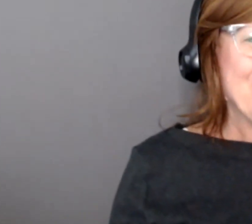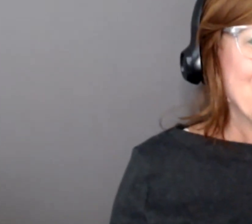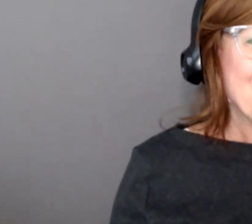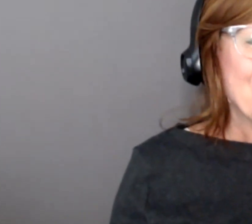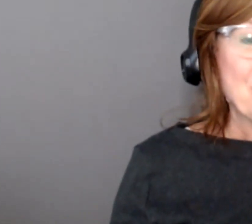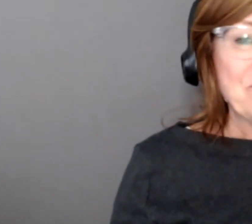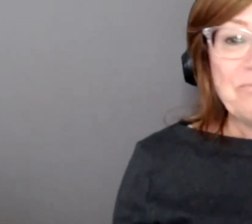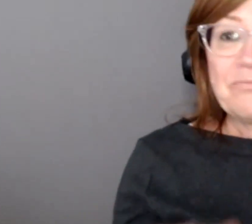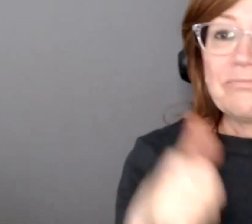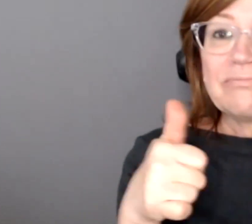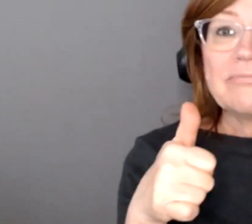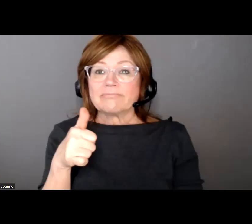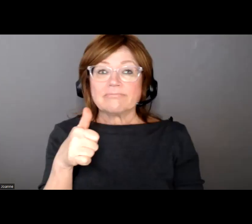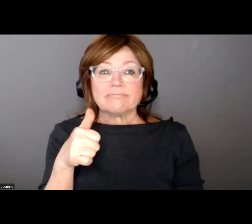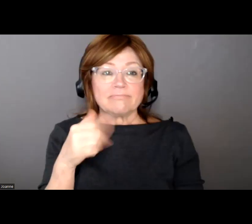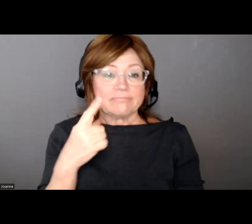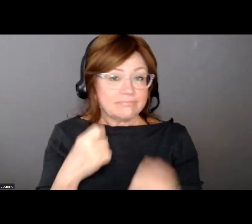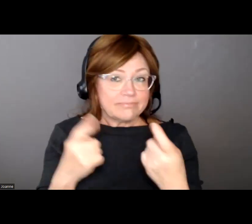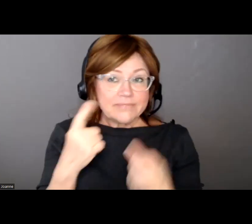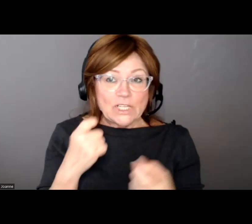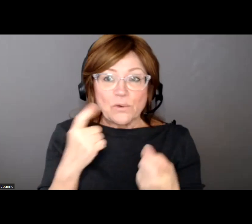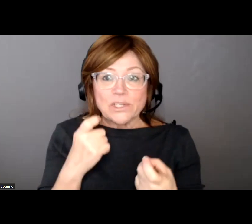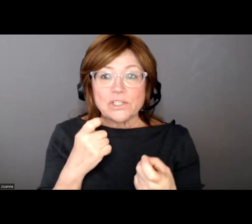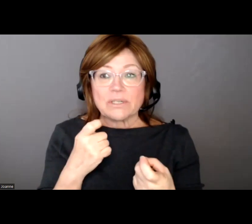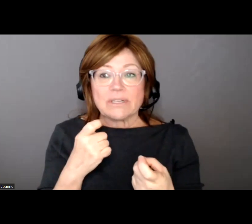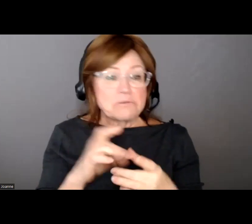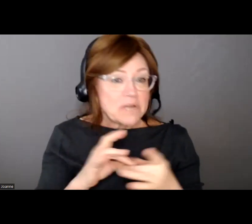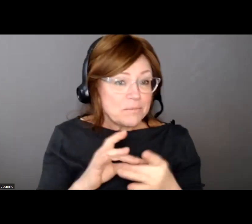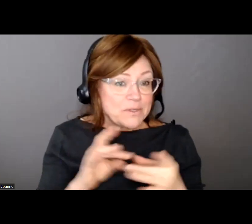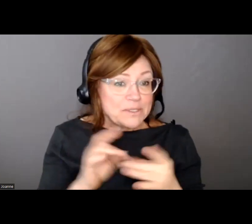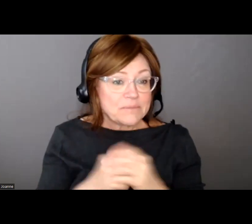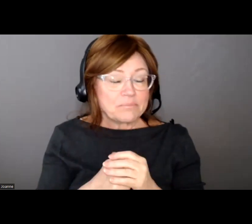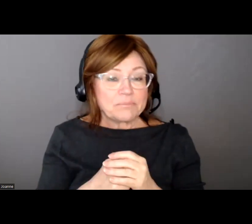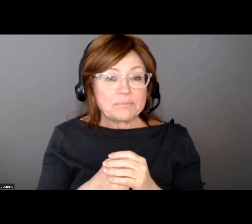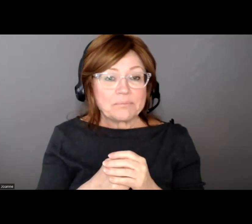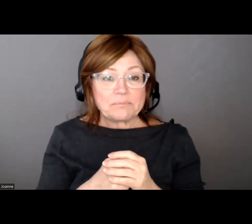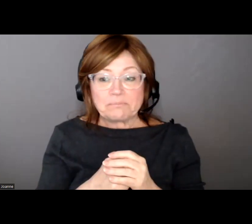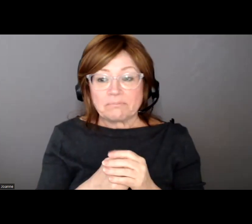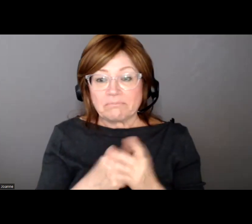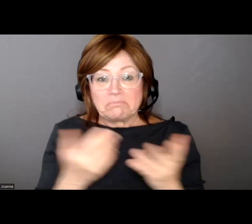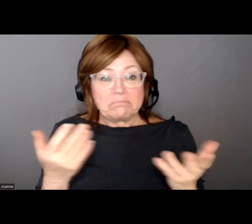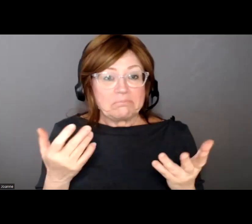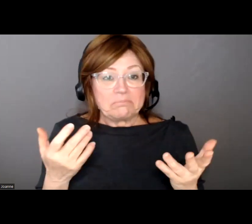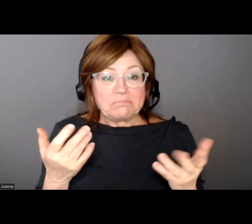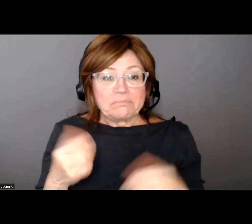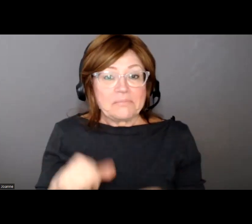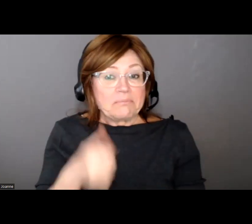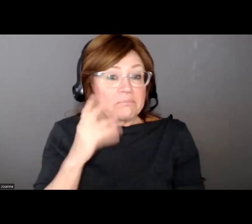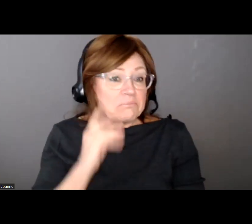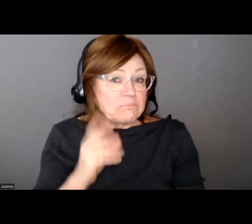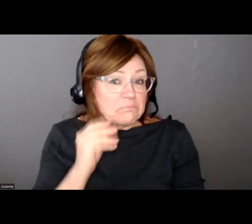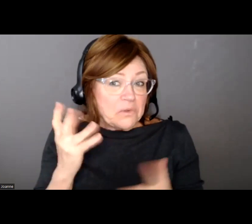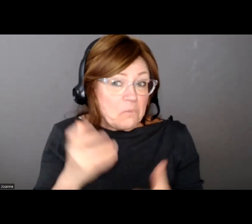So is there any other questions, any comments, anything that other people have experienced they want to